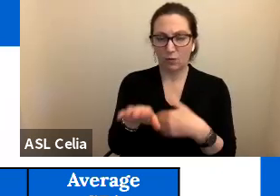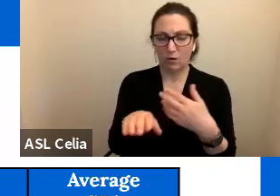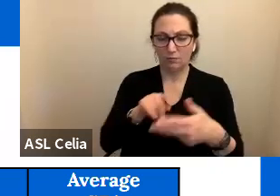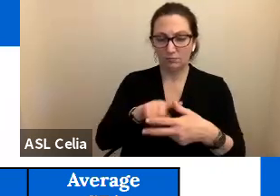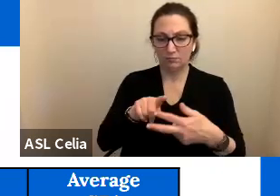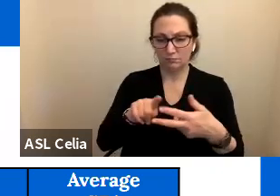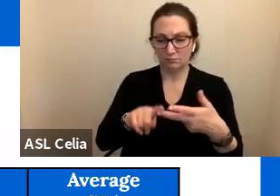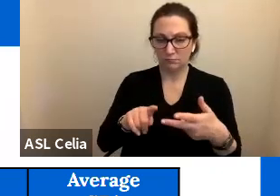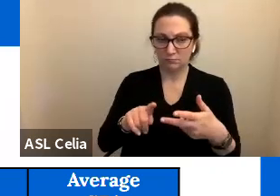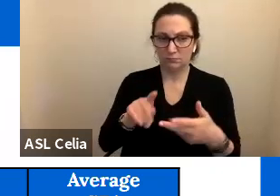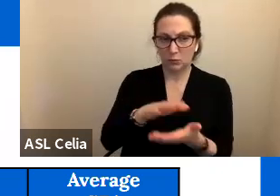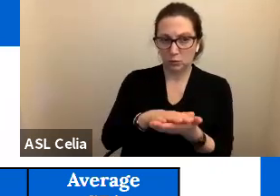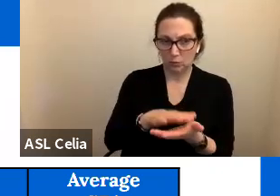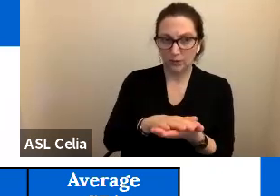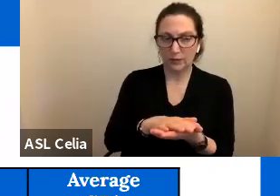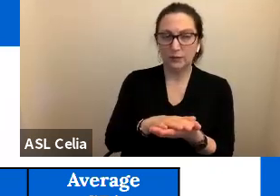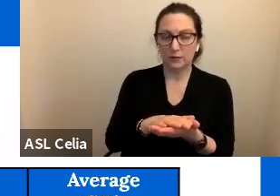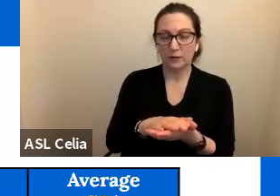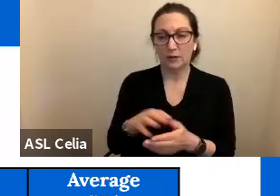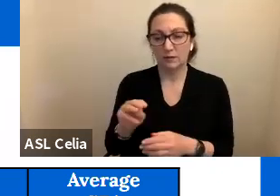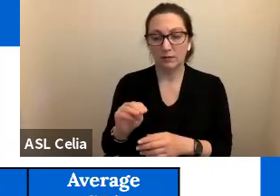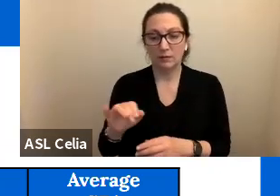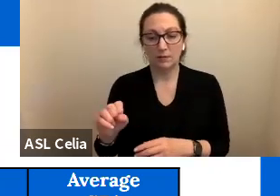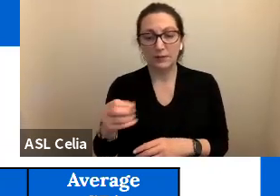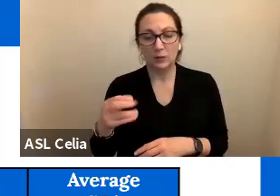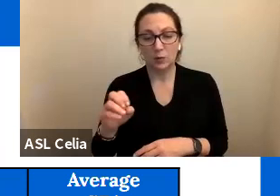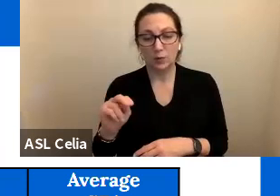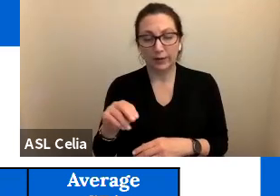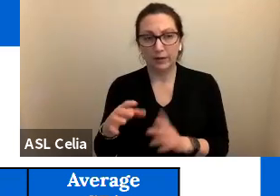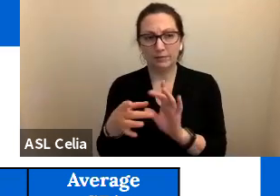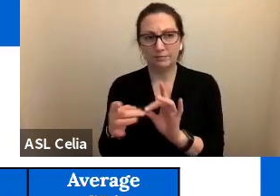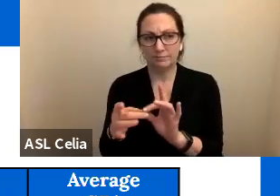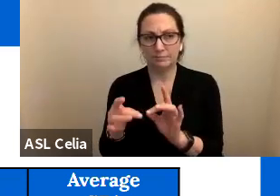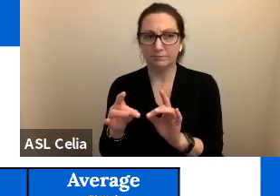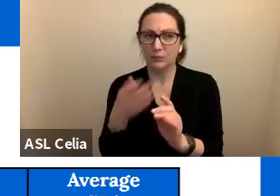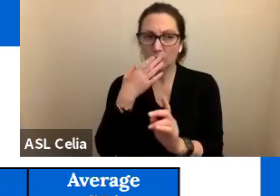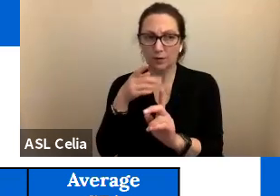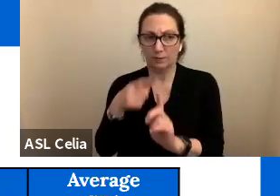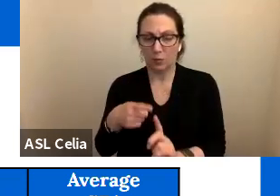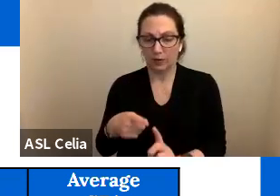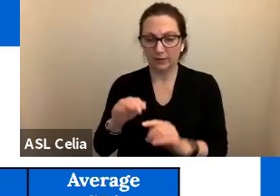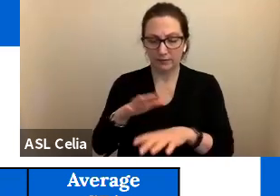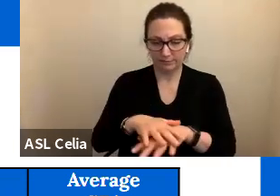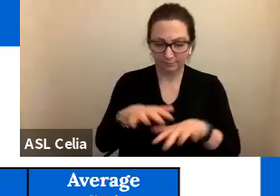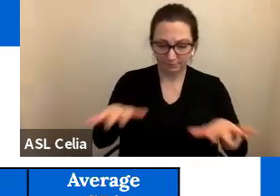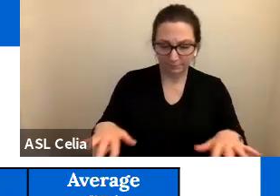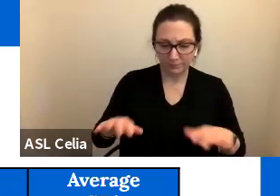so it would be difficult. And Ms. Hogan brings up some good points about the differentiation in the how the GPAs were used in the past.